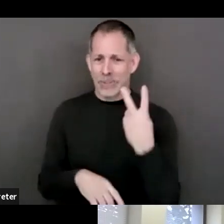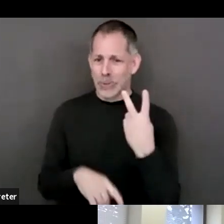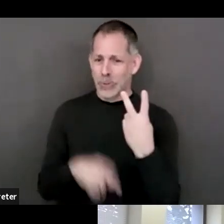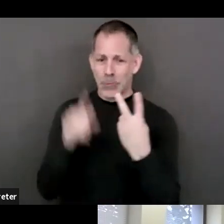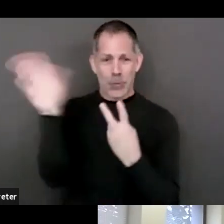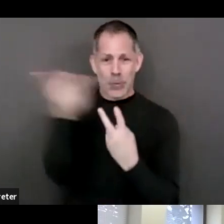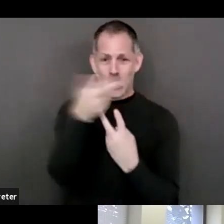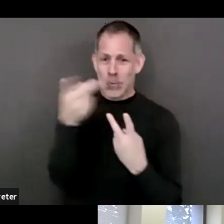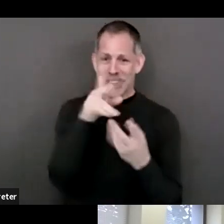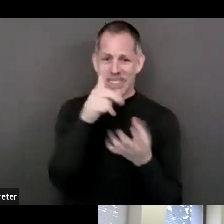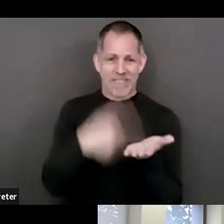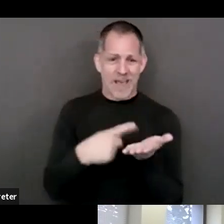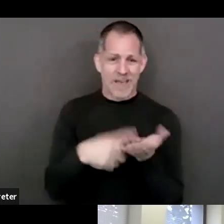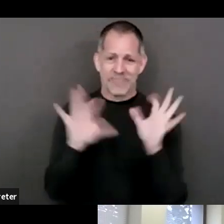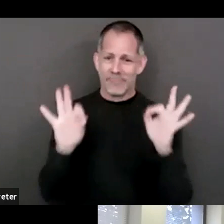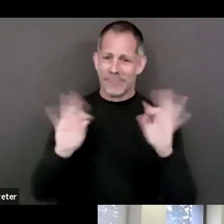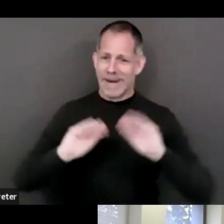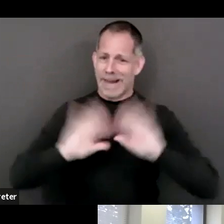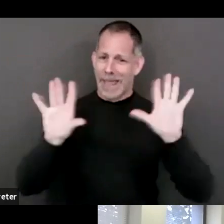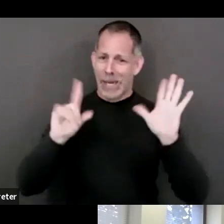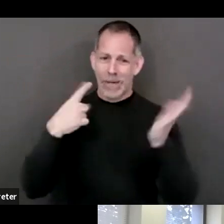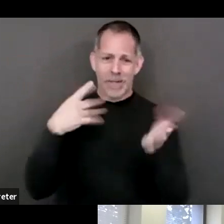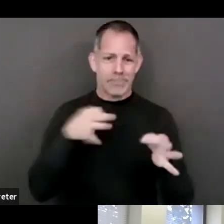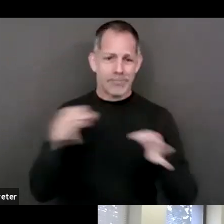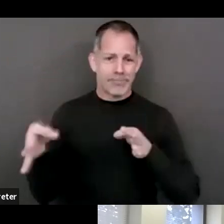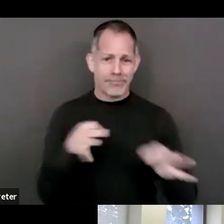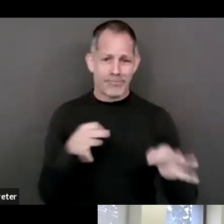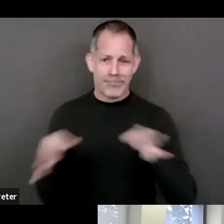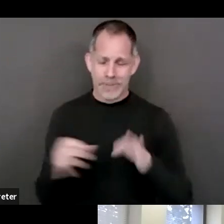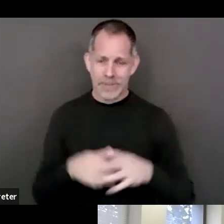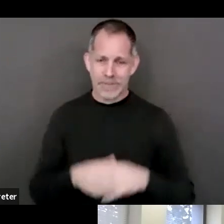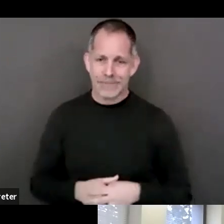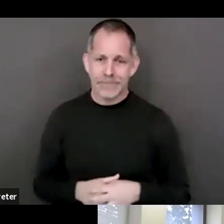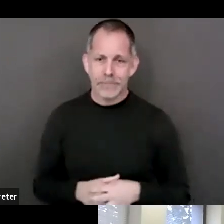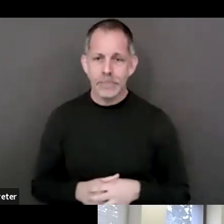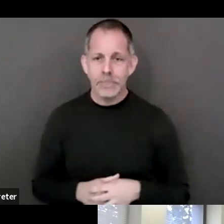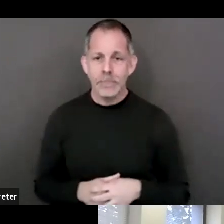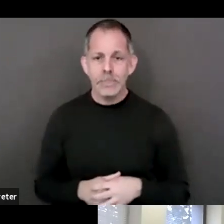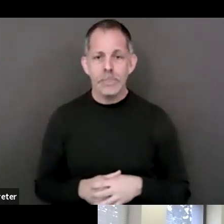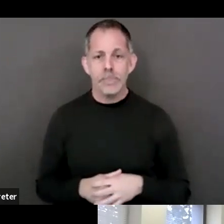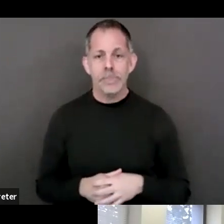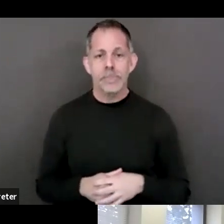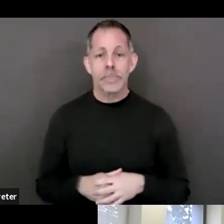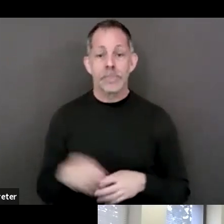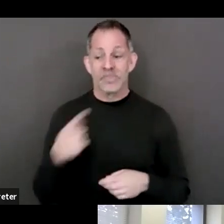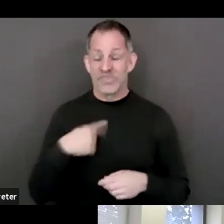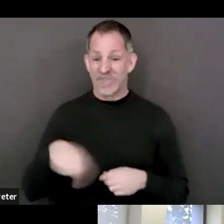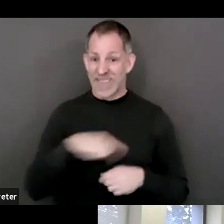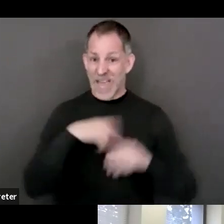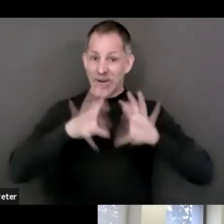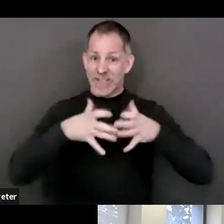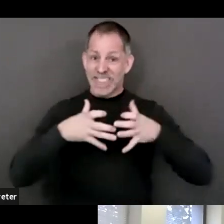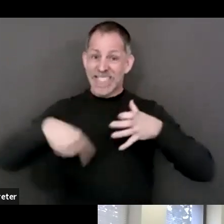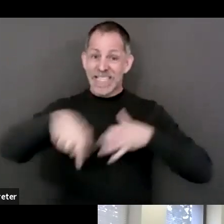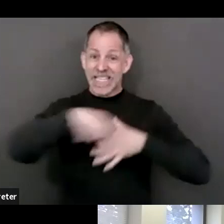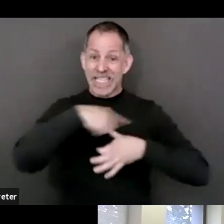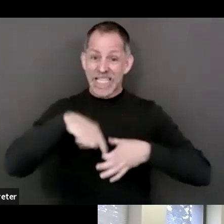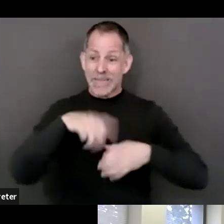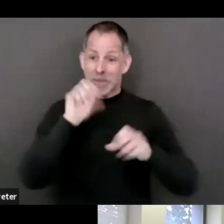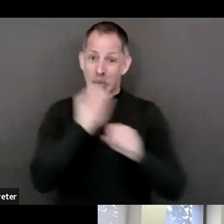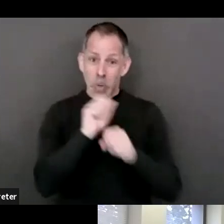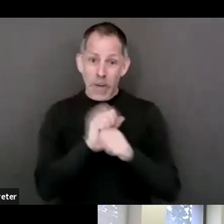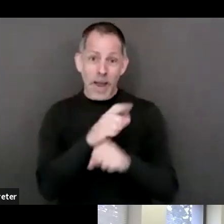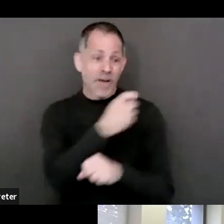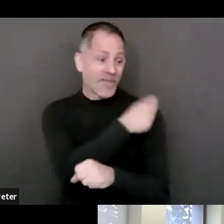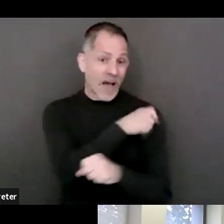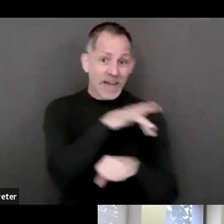difficult. It's painful that, our team works really hard to make vaccines available and accessible, and we want folks to take advantage of